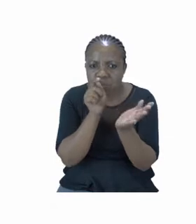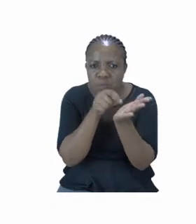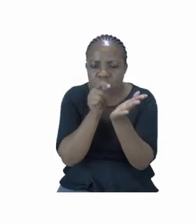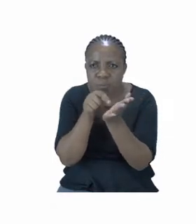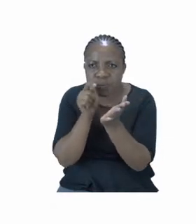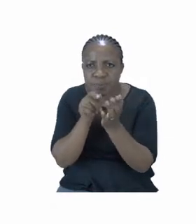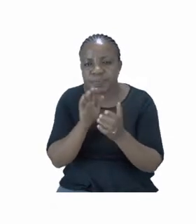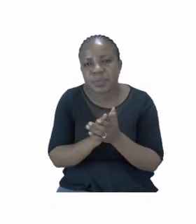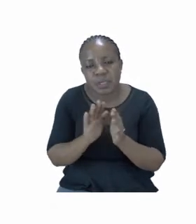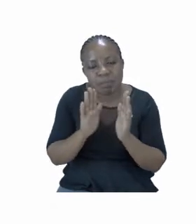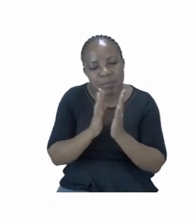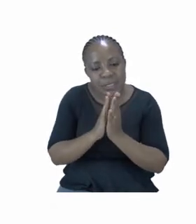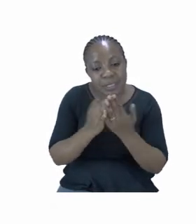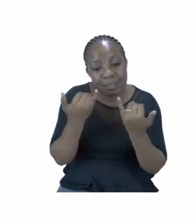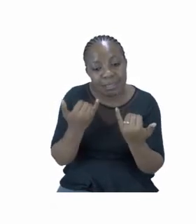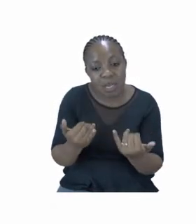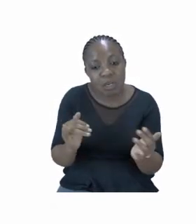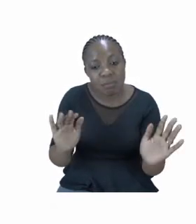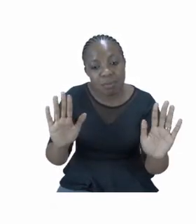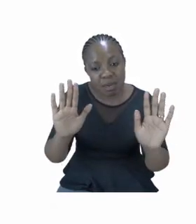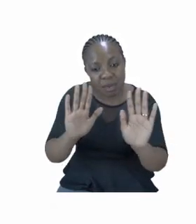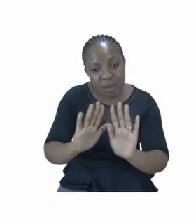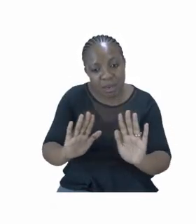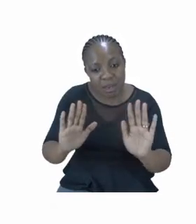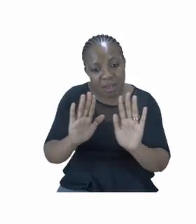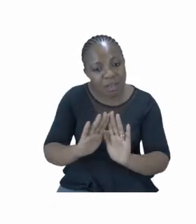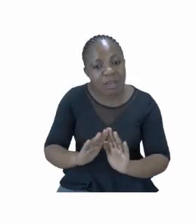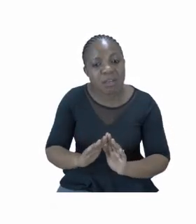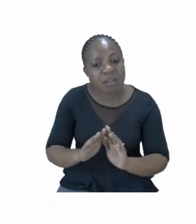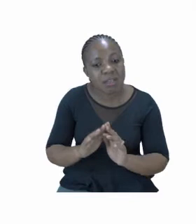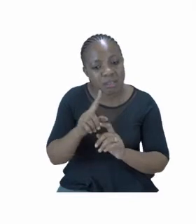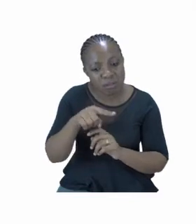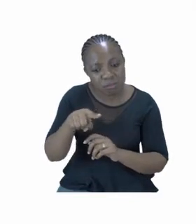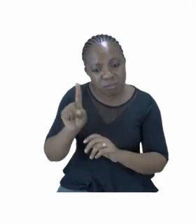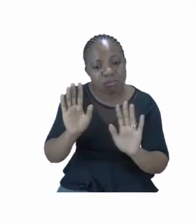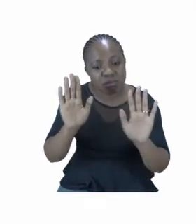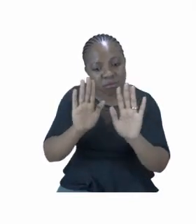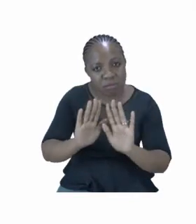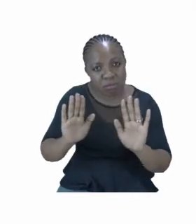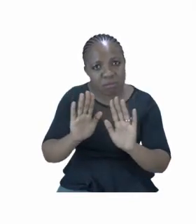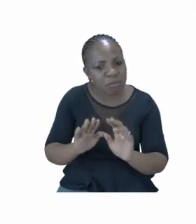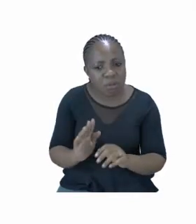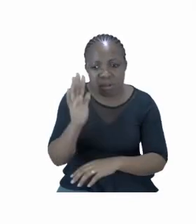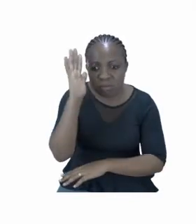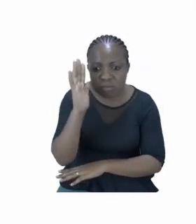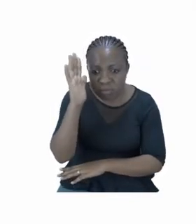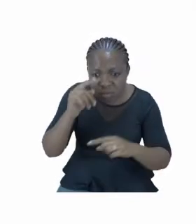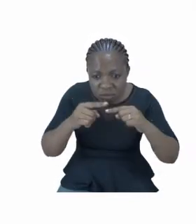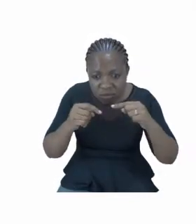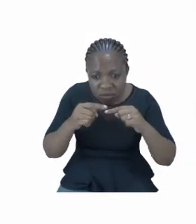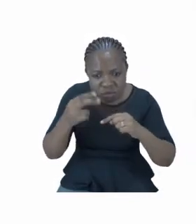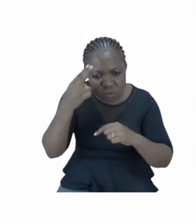picture and use the correct colors. I've never seen a pink tree before,